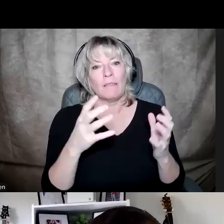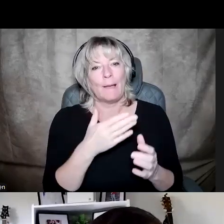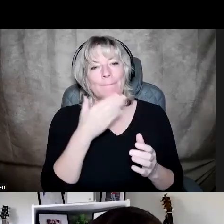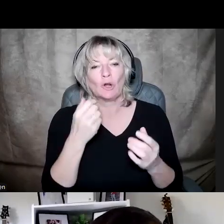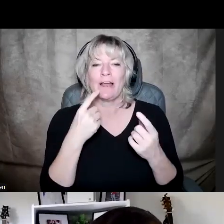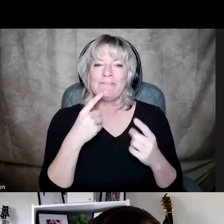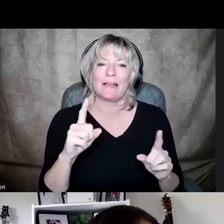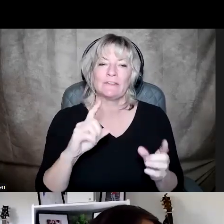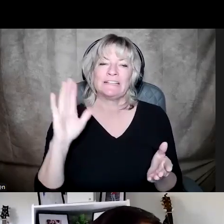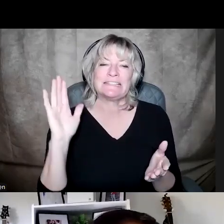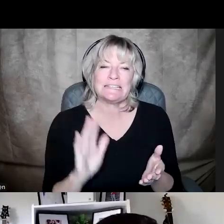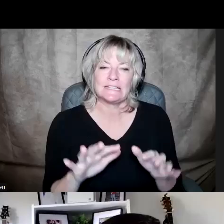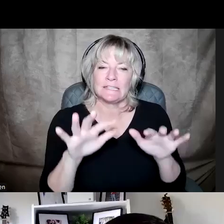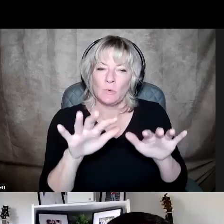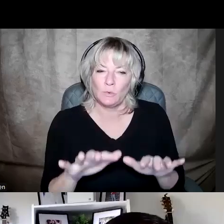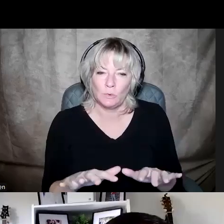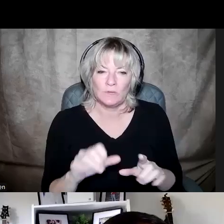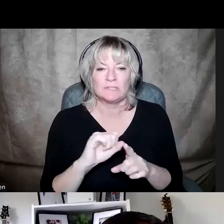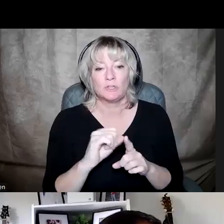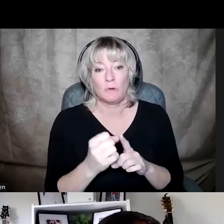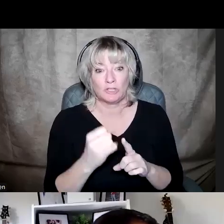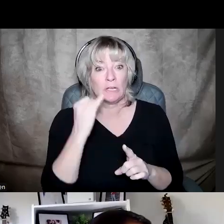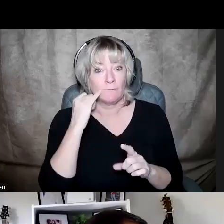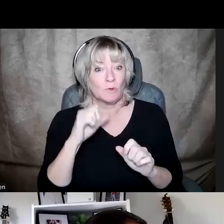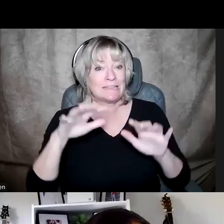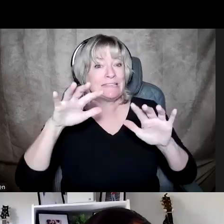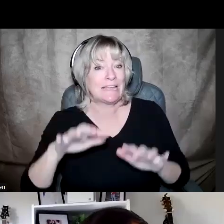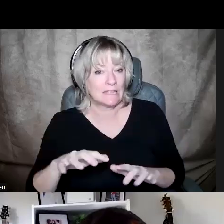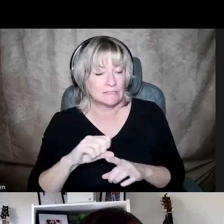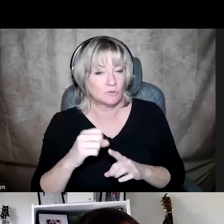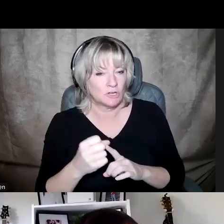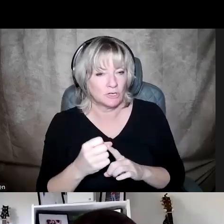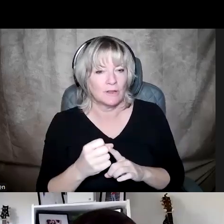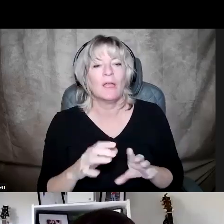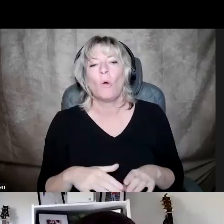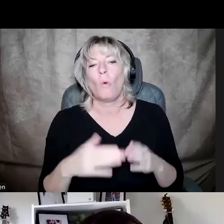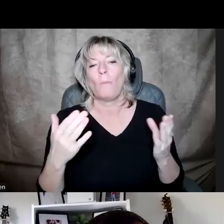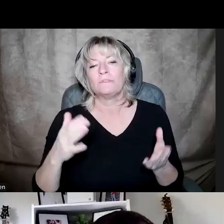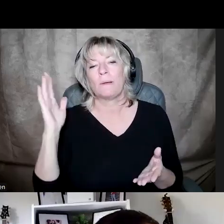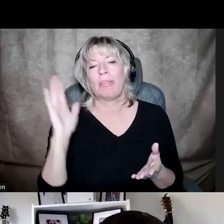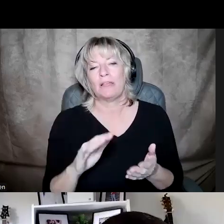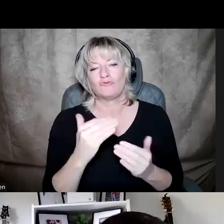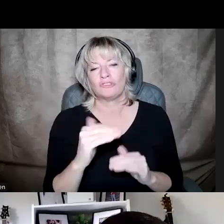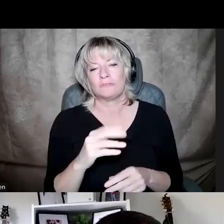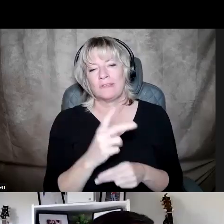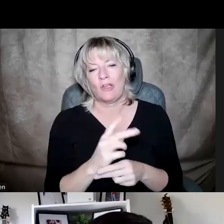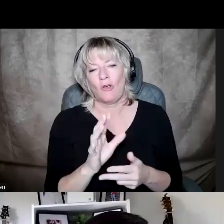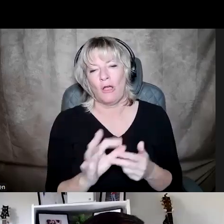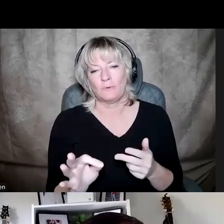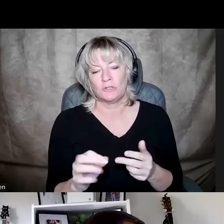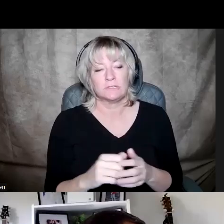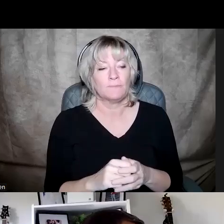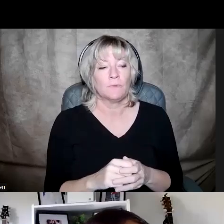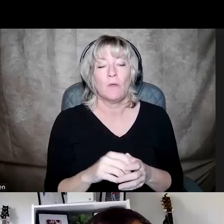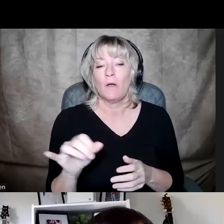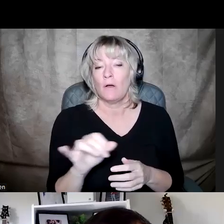de-escalate situations. And when you can de-escalate a situation in crisis, it tends to open up less restrictive care options. And then sort of linked to that, they talked about